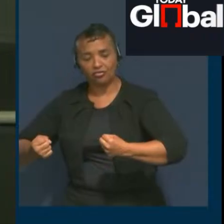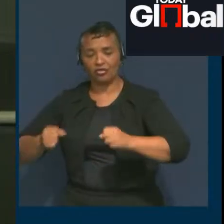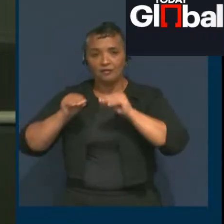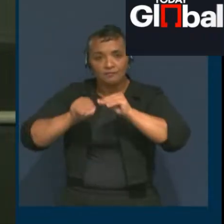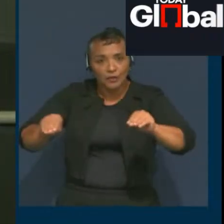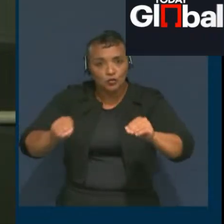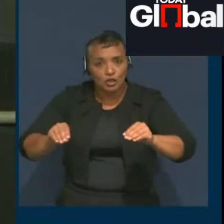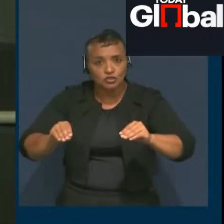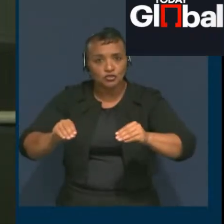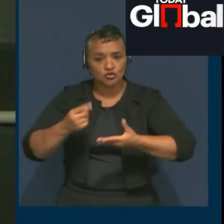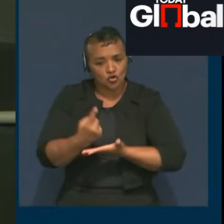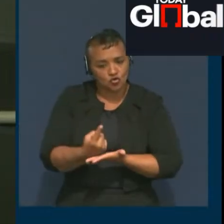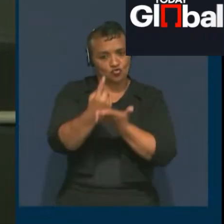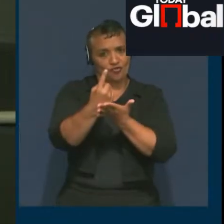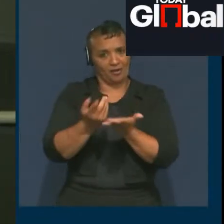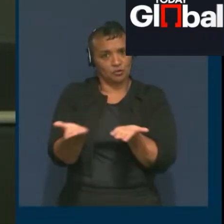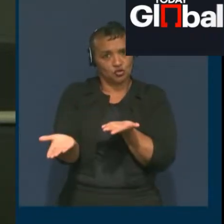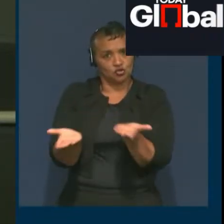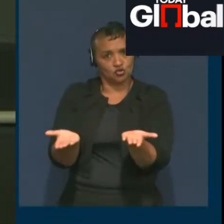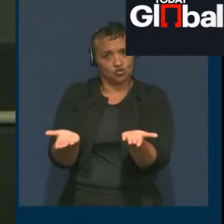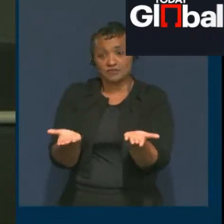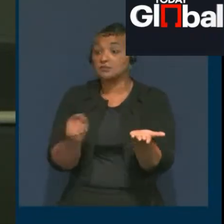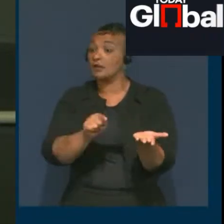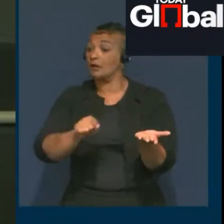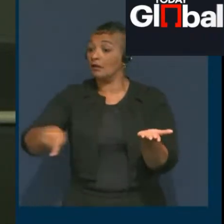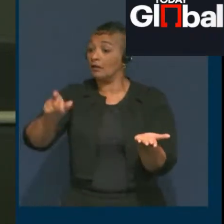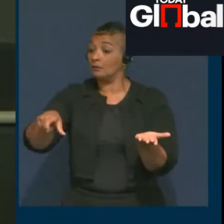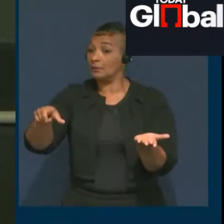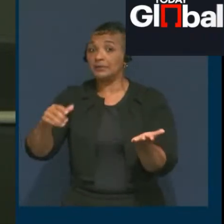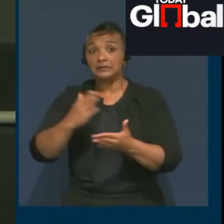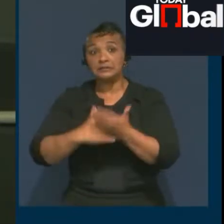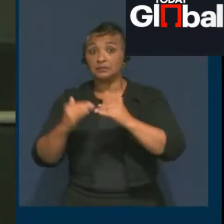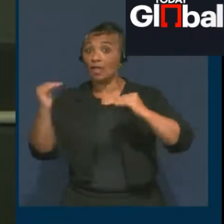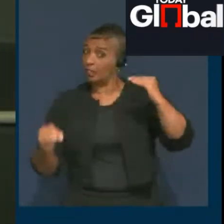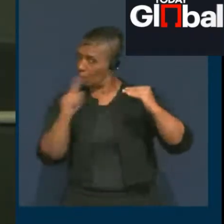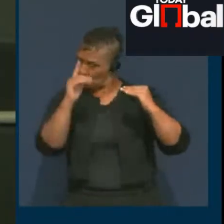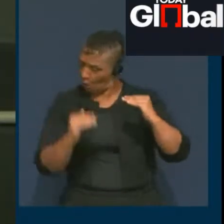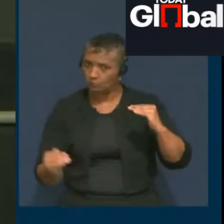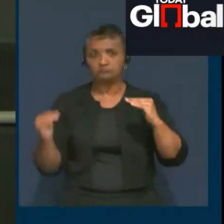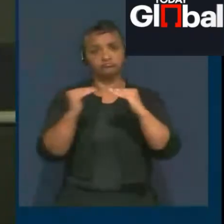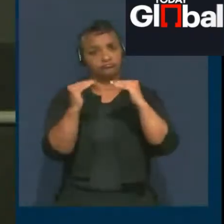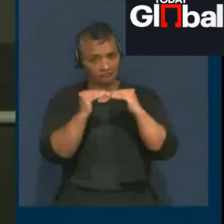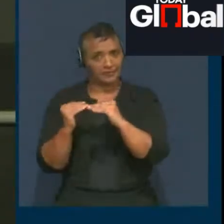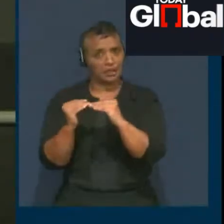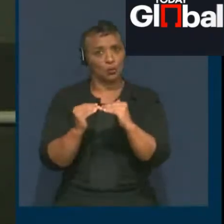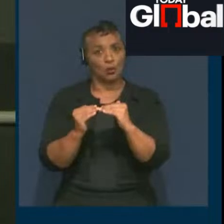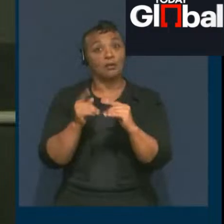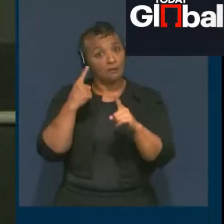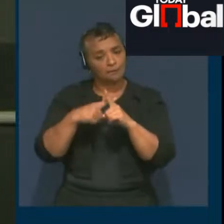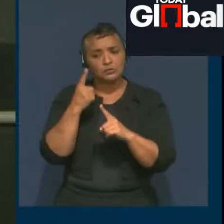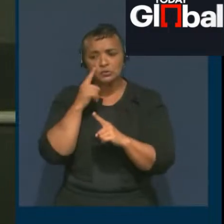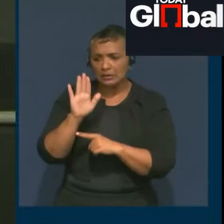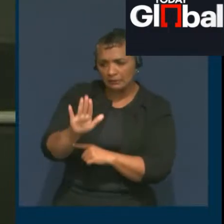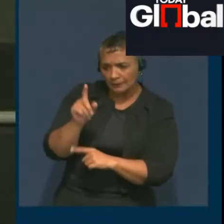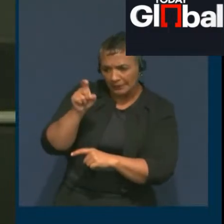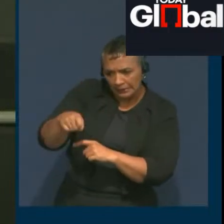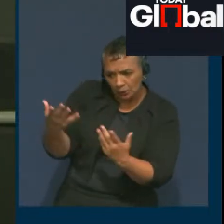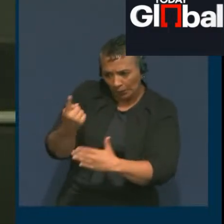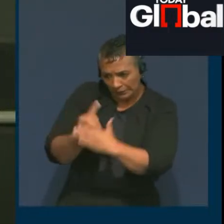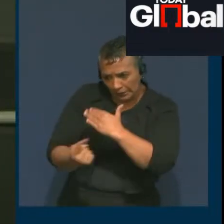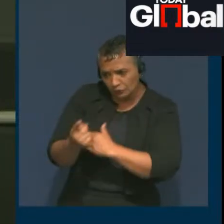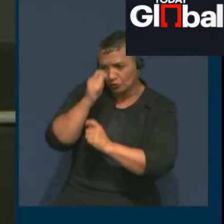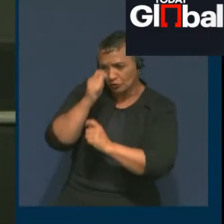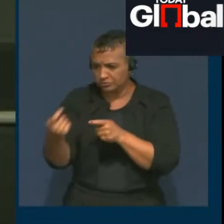services to persons with disabilities on an equal basis while taking into account their individual needs. Among the most prominent milestones